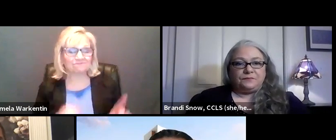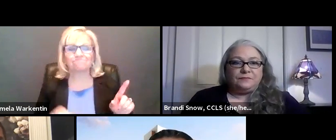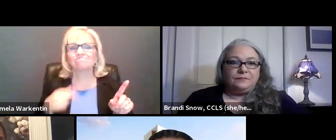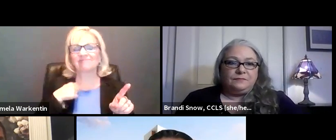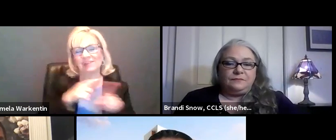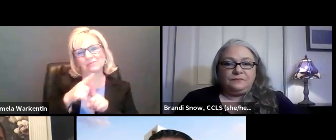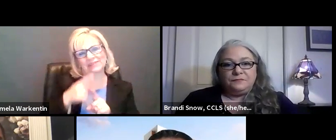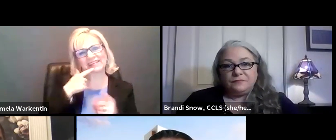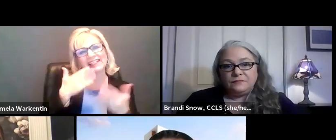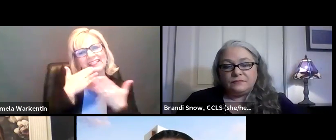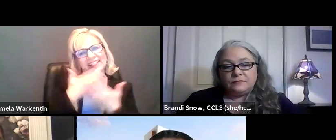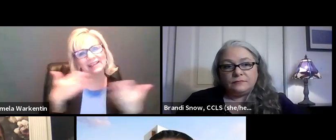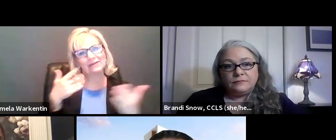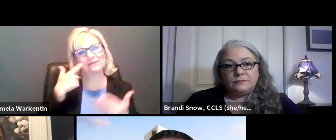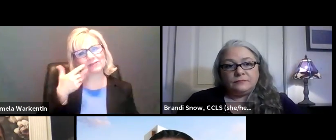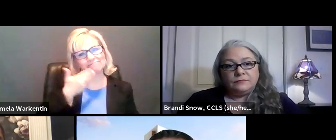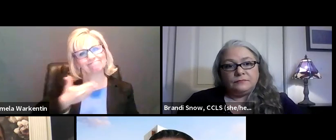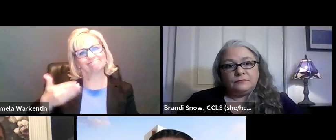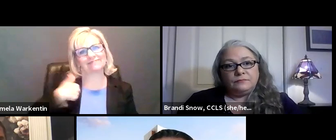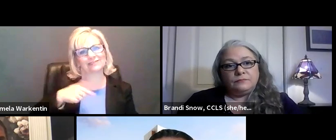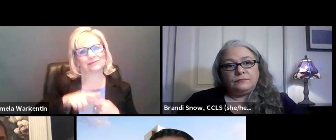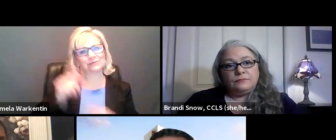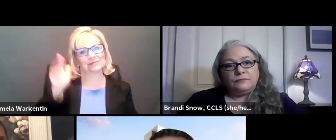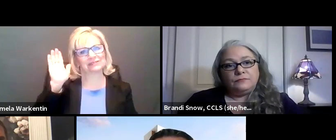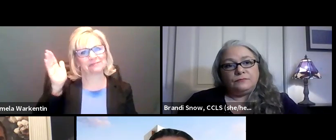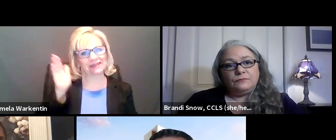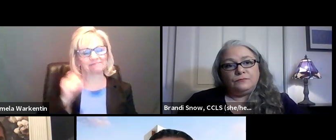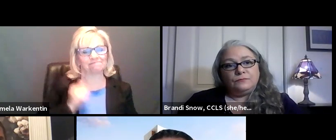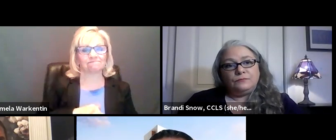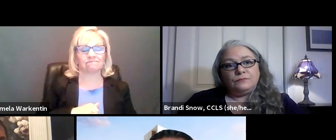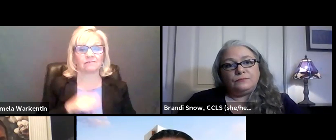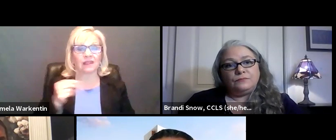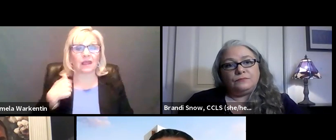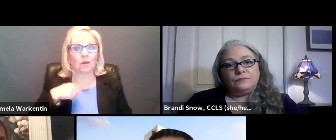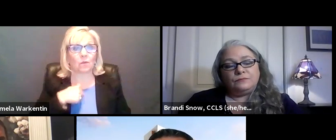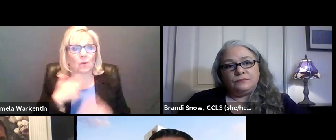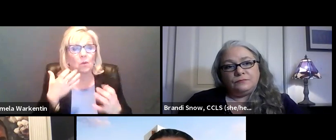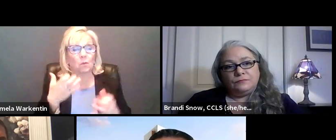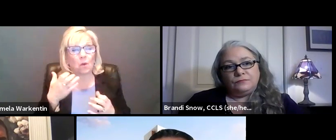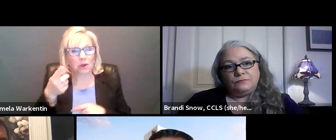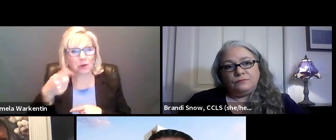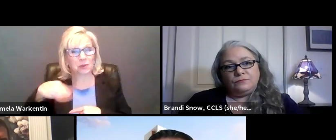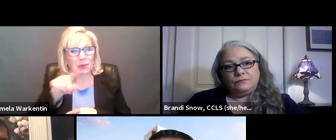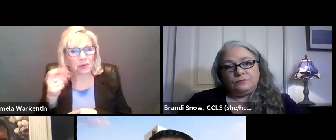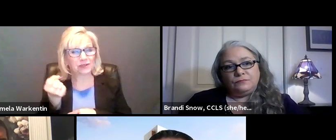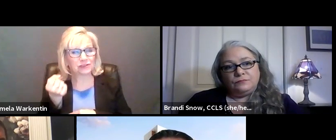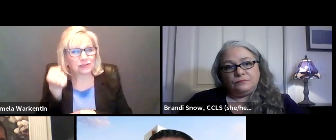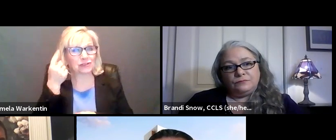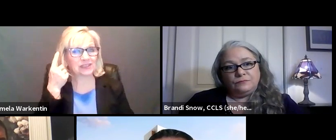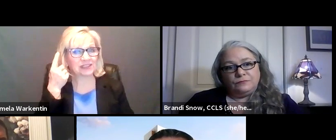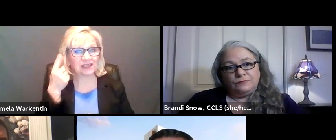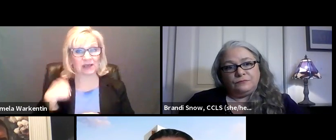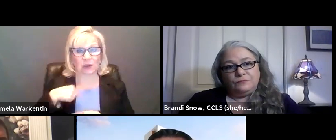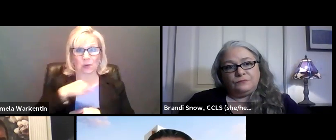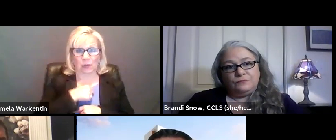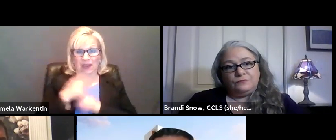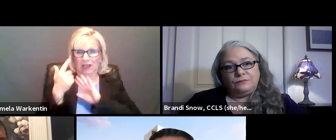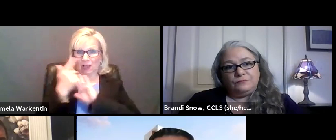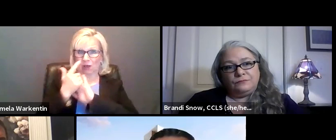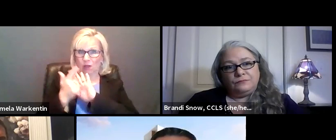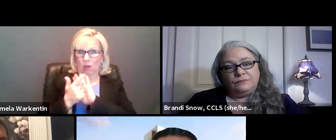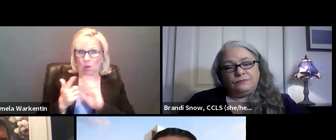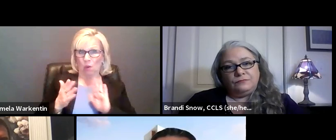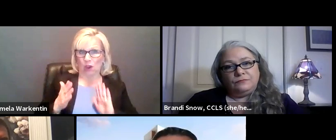to say thank you for having us. And we want you to understand that even us as attorneys are